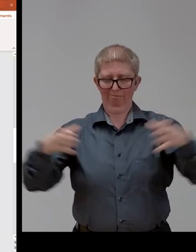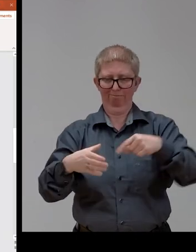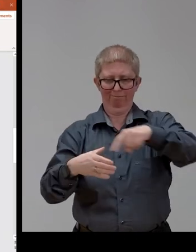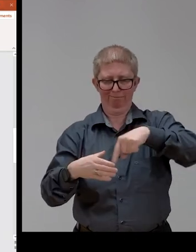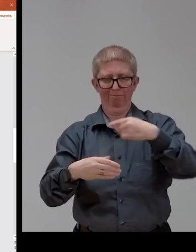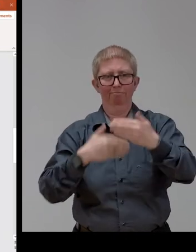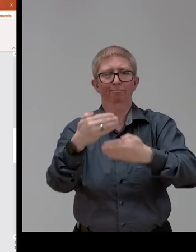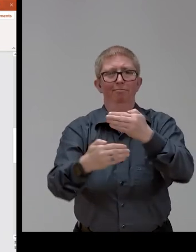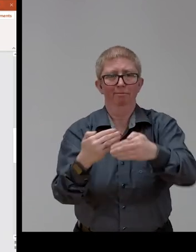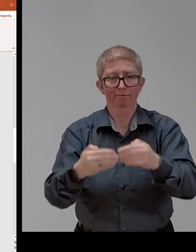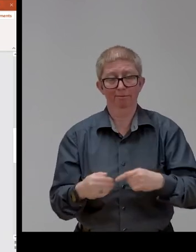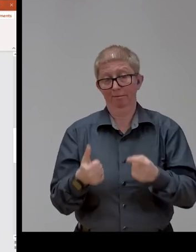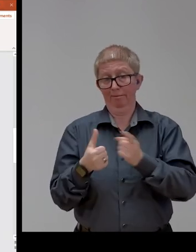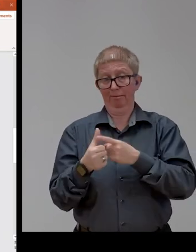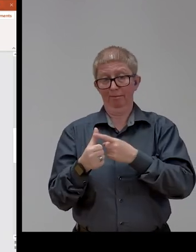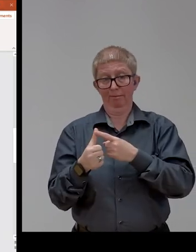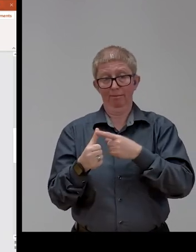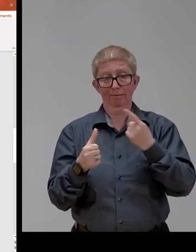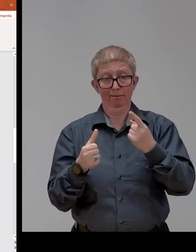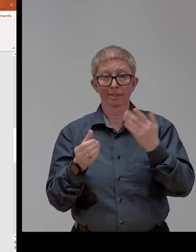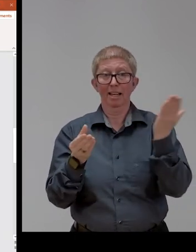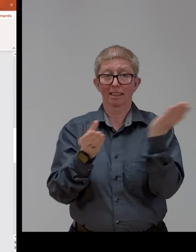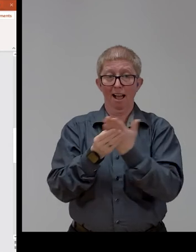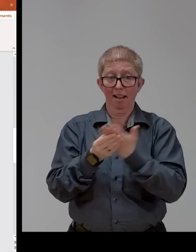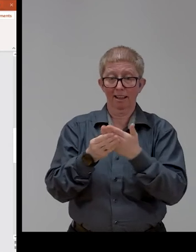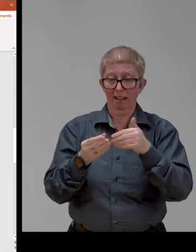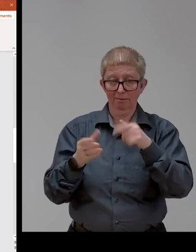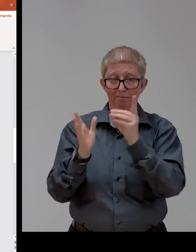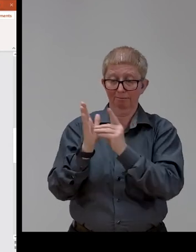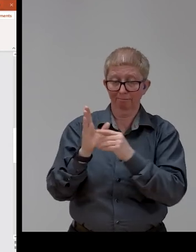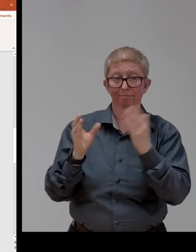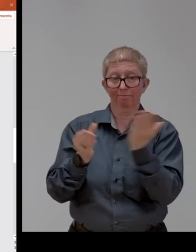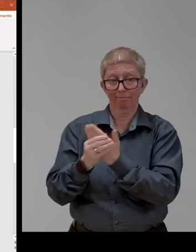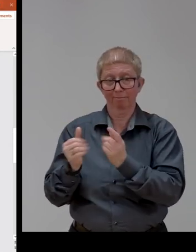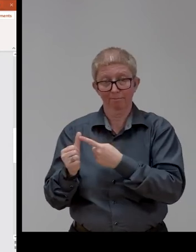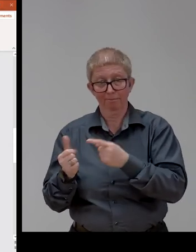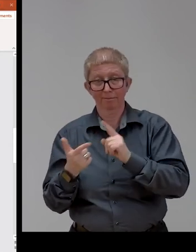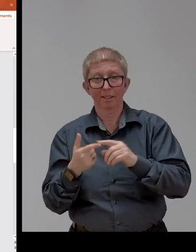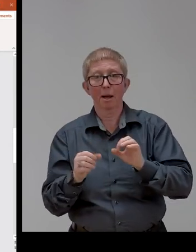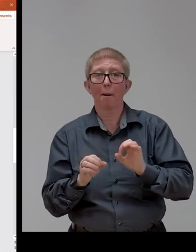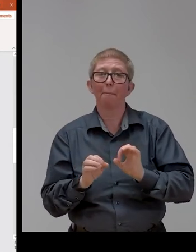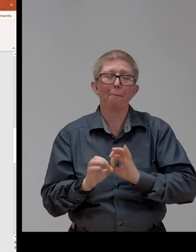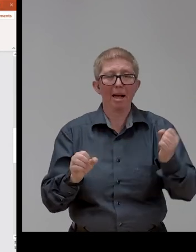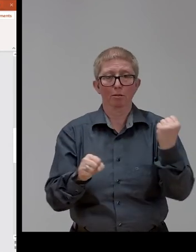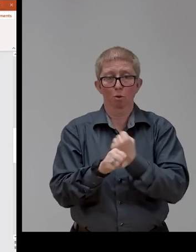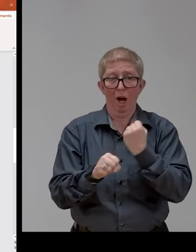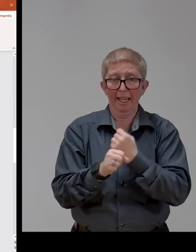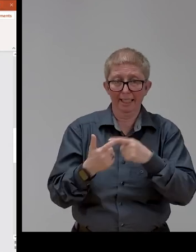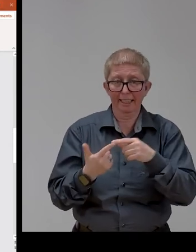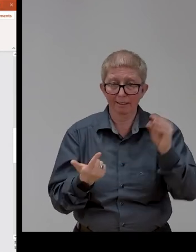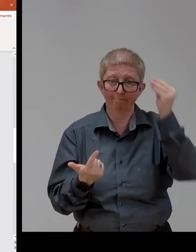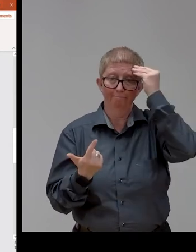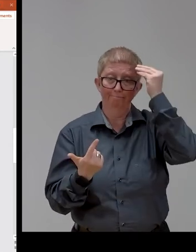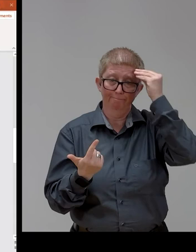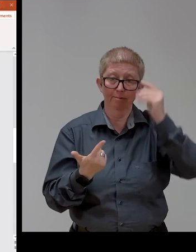generate data, peer-to-peer learning, and best practices. So for example, Delphine, you so kindly